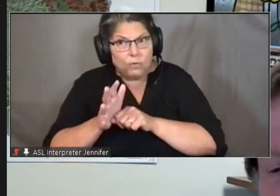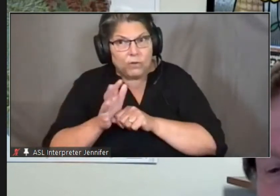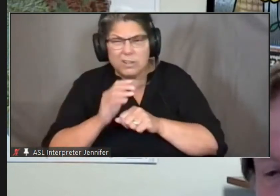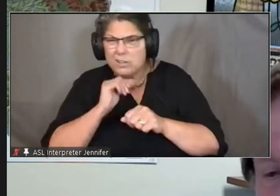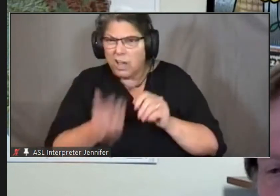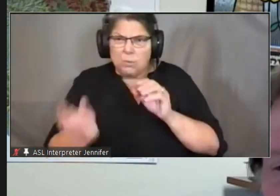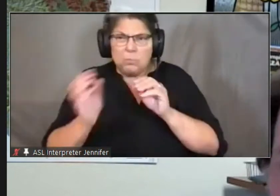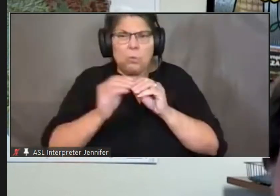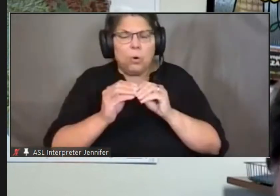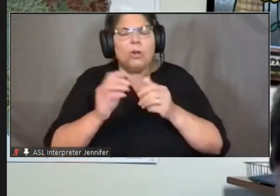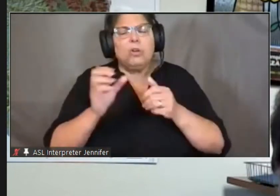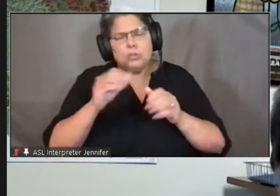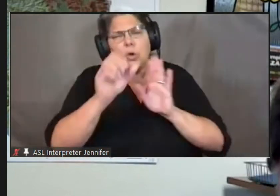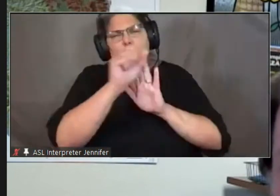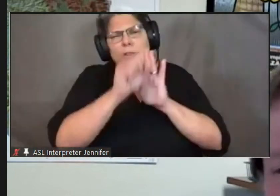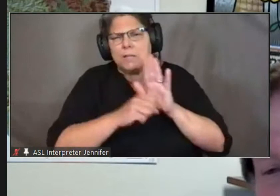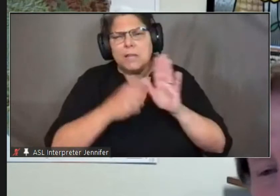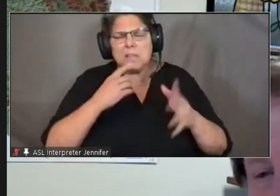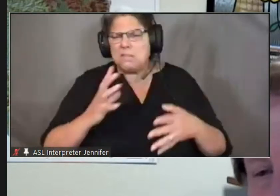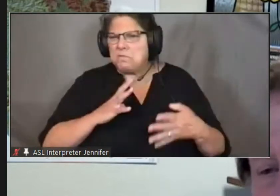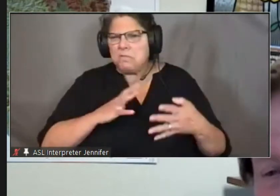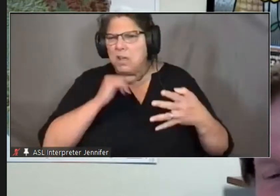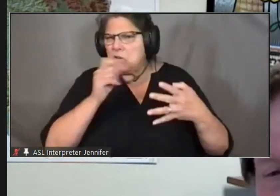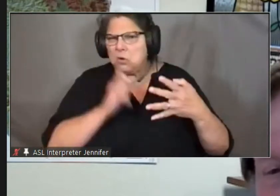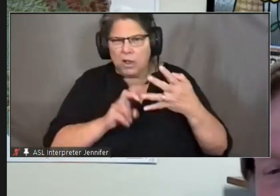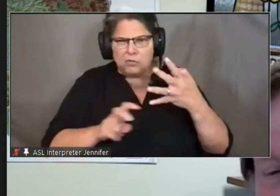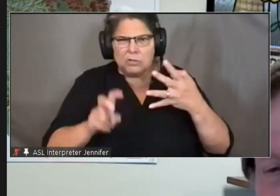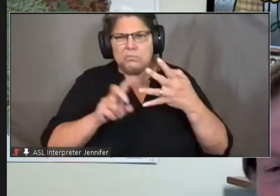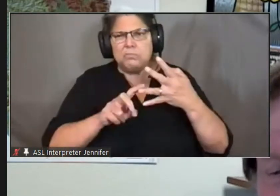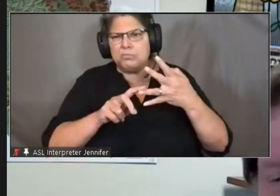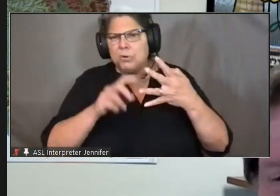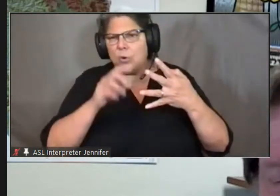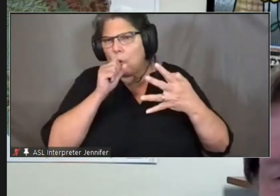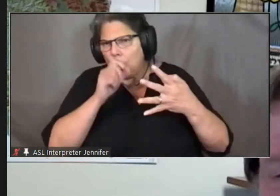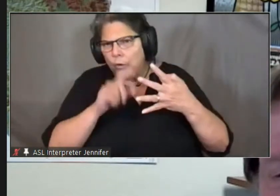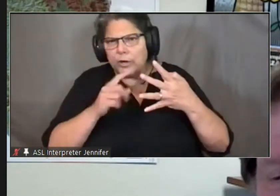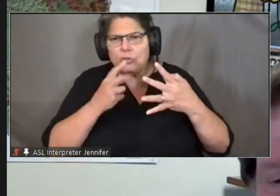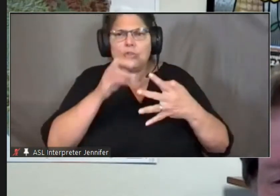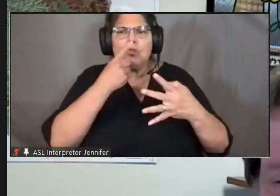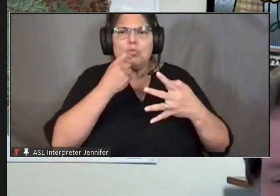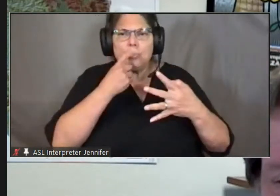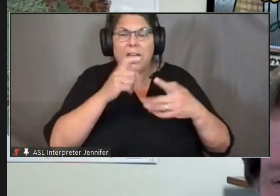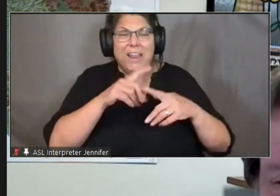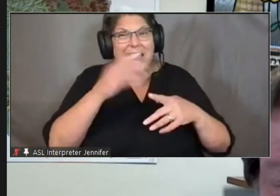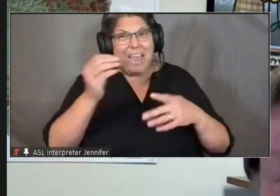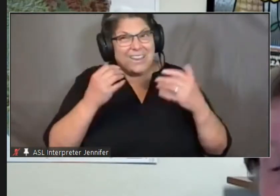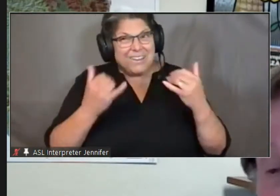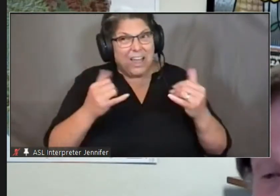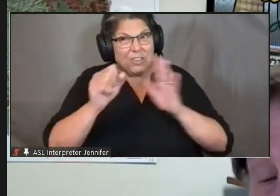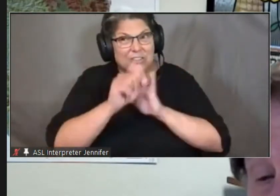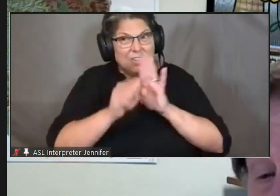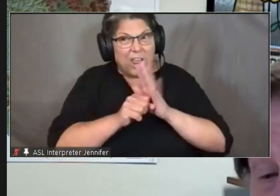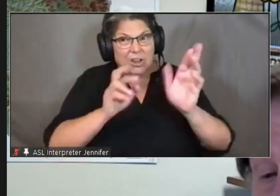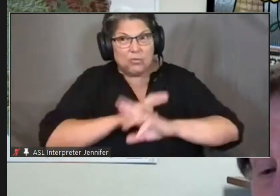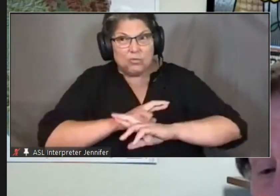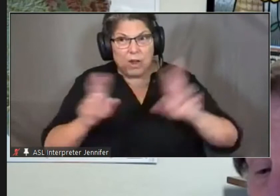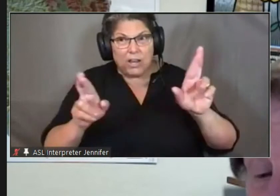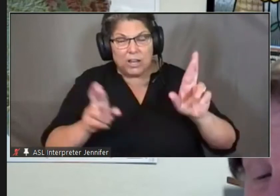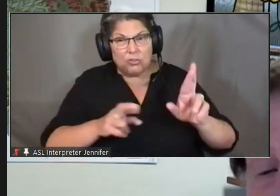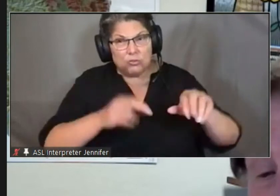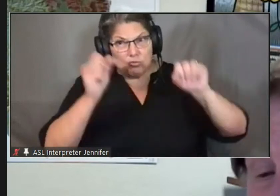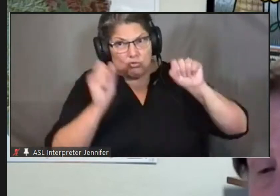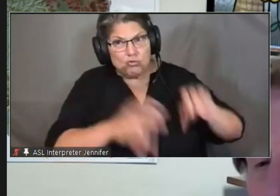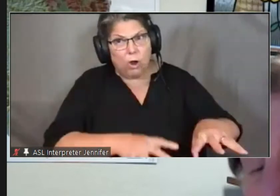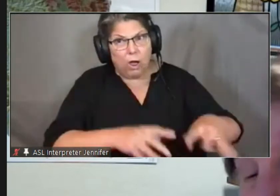them back to orange or red yet. And I think as they're winding down and getting us to the beyond the blueprint, I think that